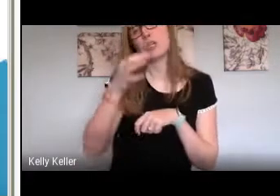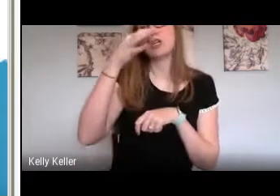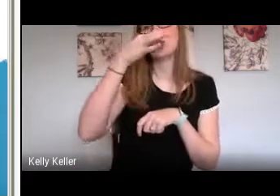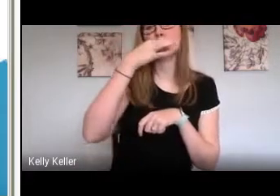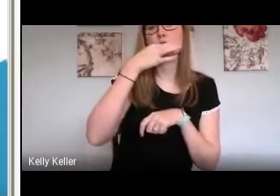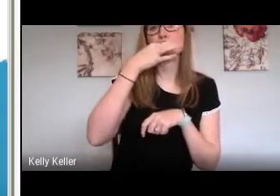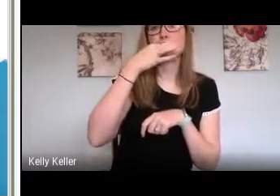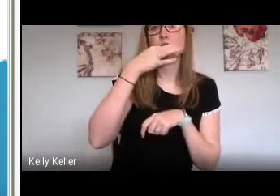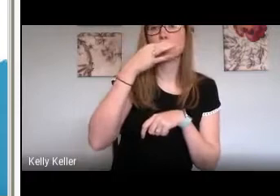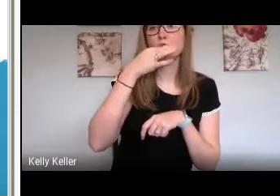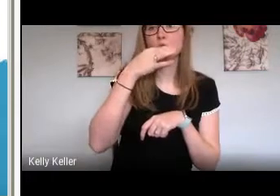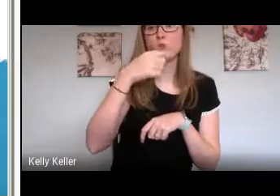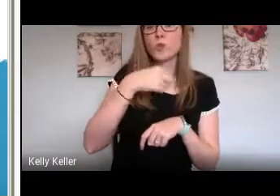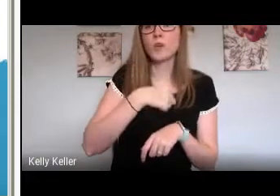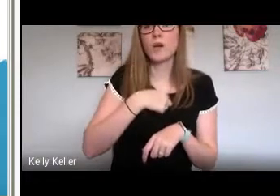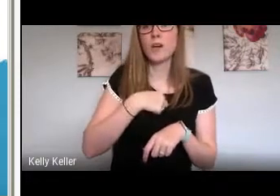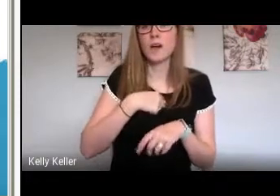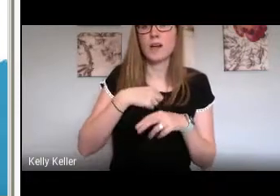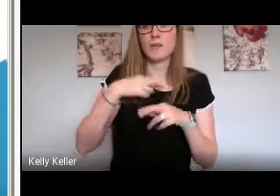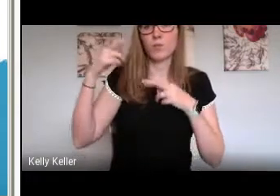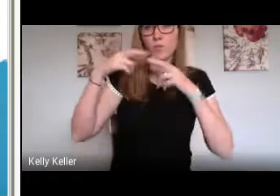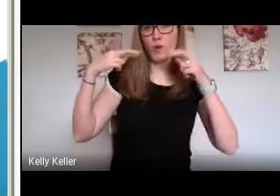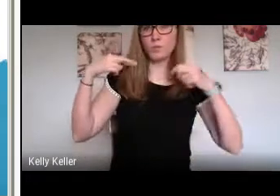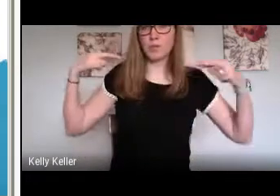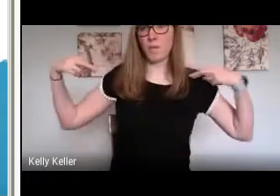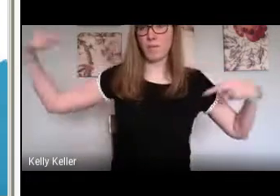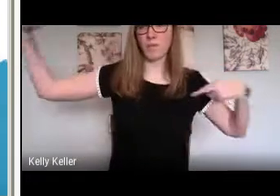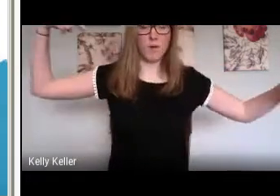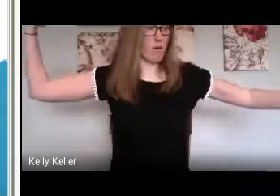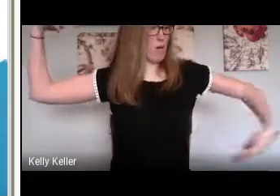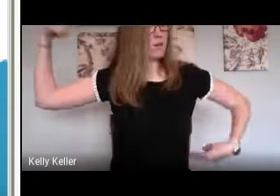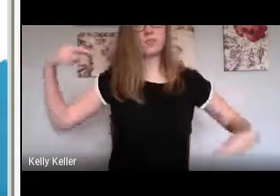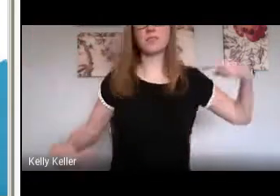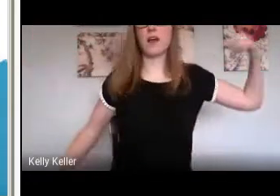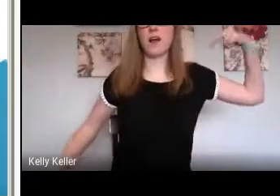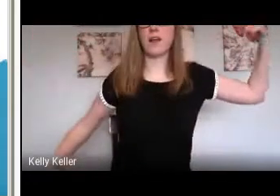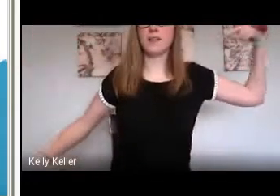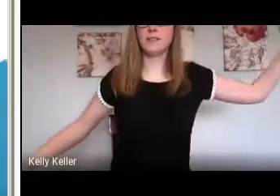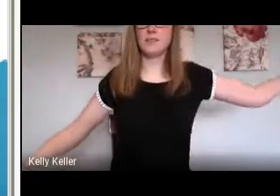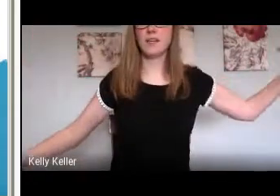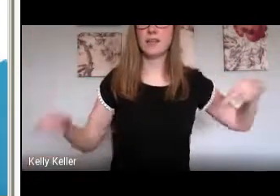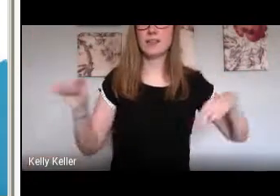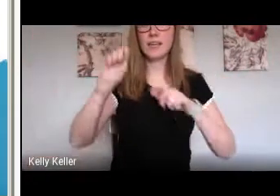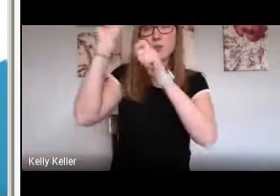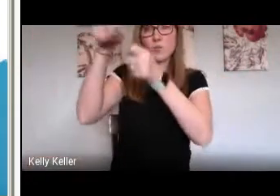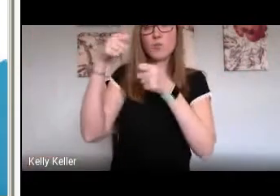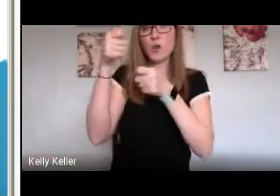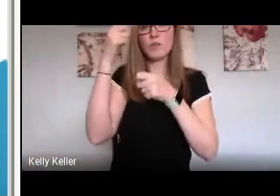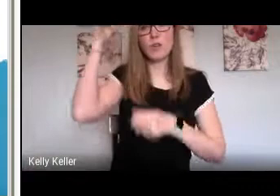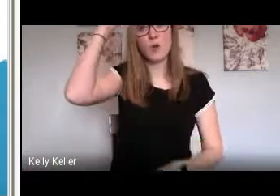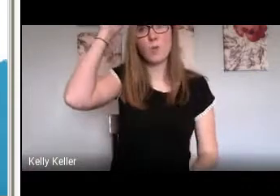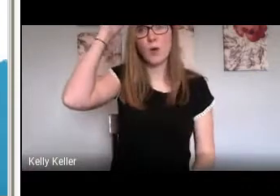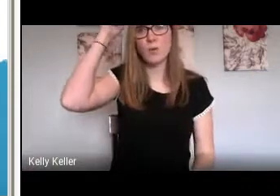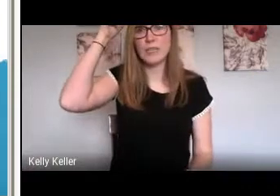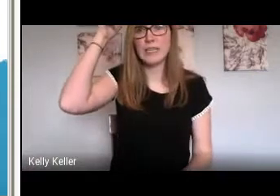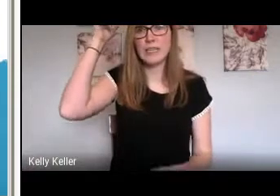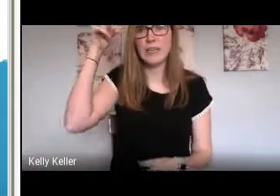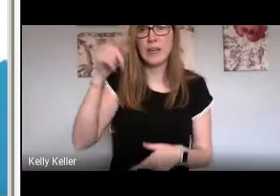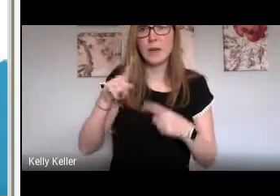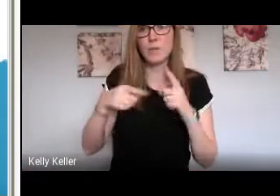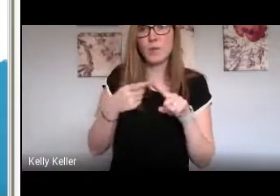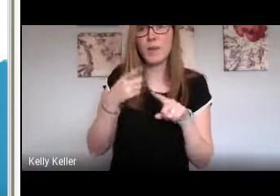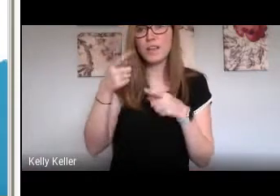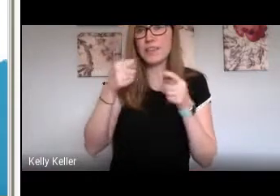soon I'm roped up from all sides like a rodeo pony